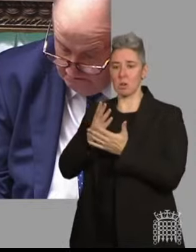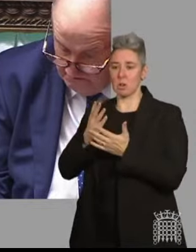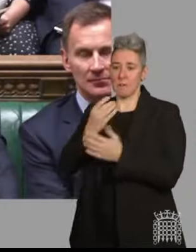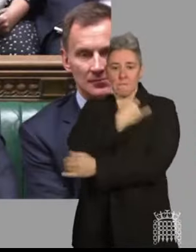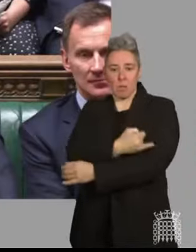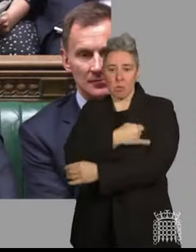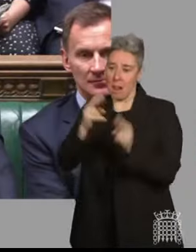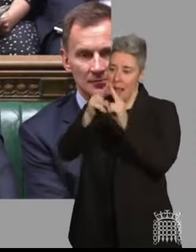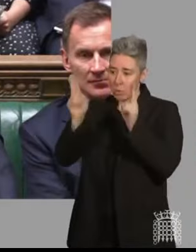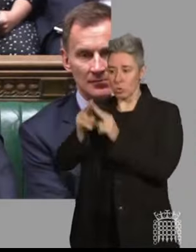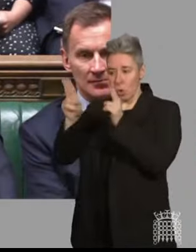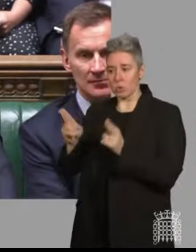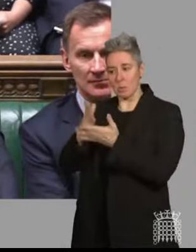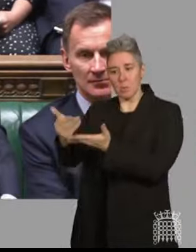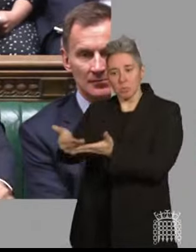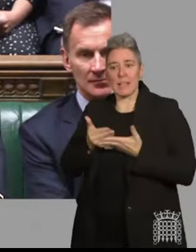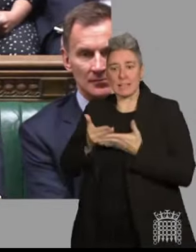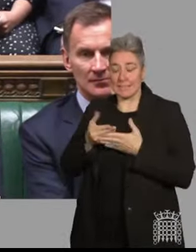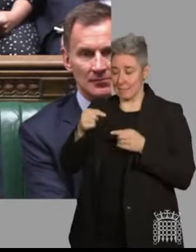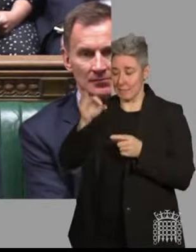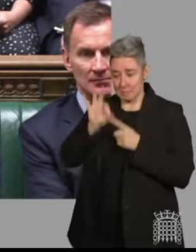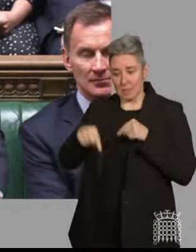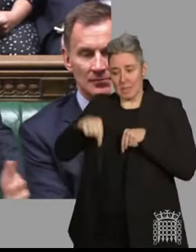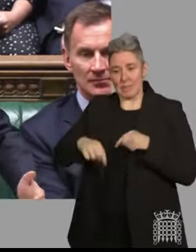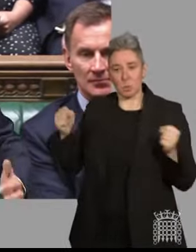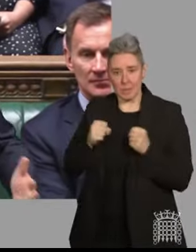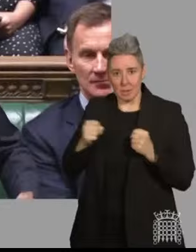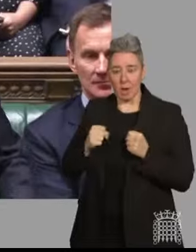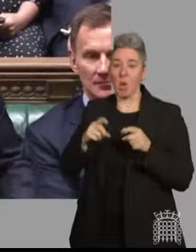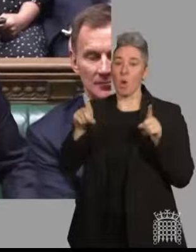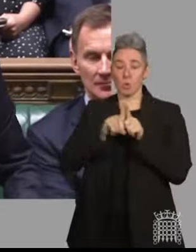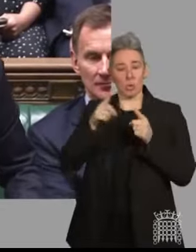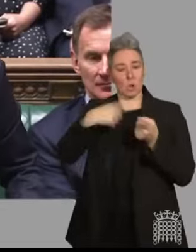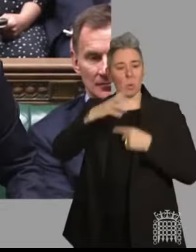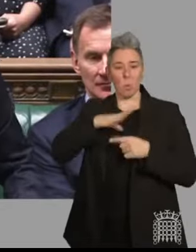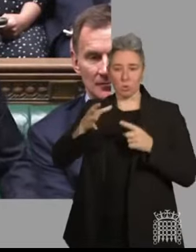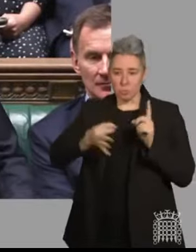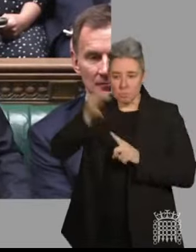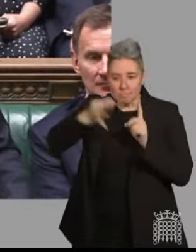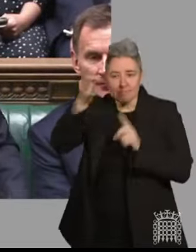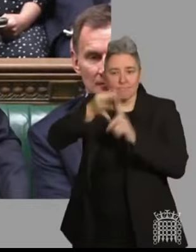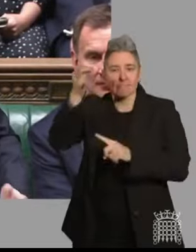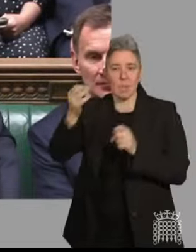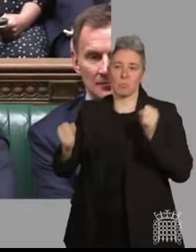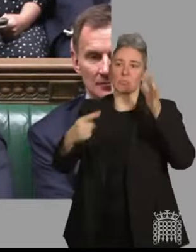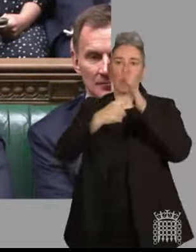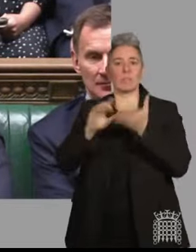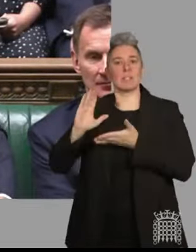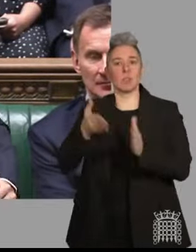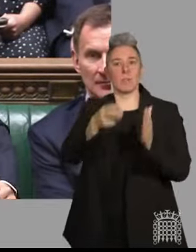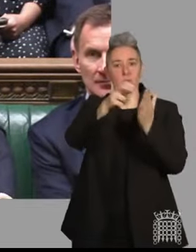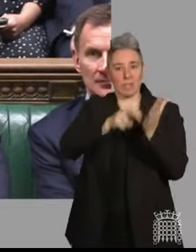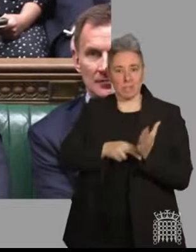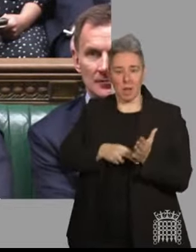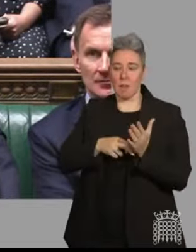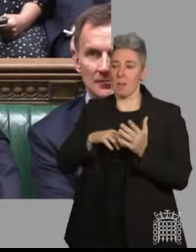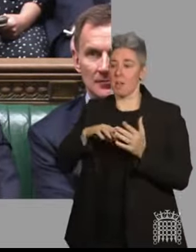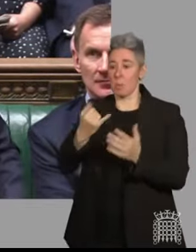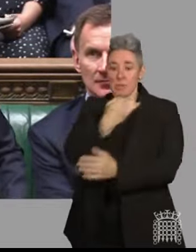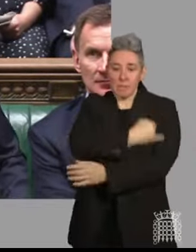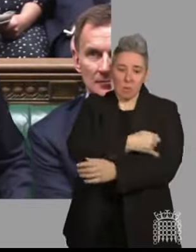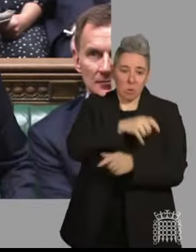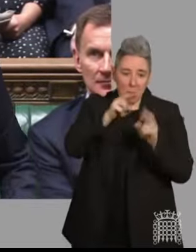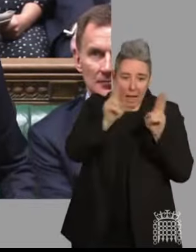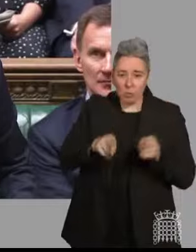priority services register, which vulnerable households, including those who are disabled or facing particular needs, can sign up to for free to